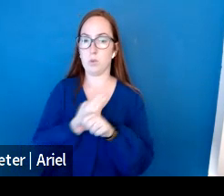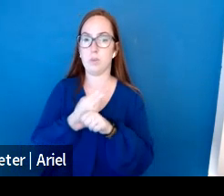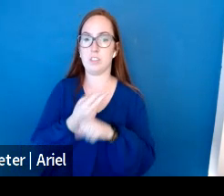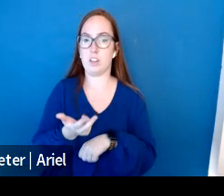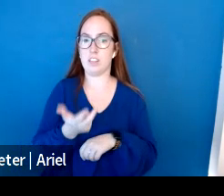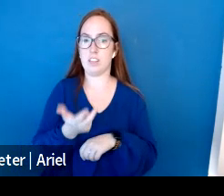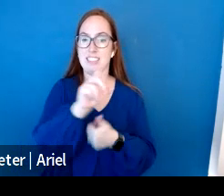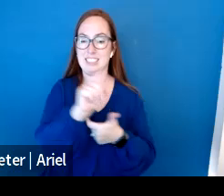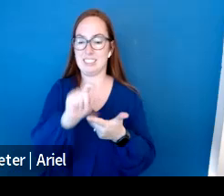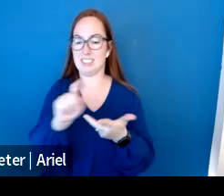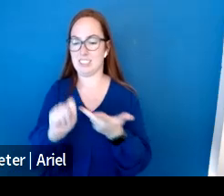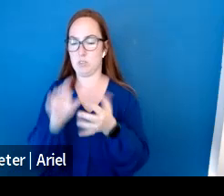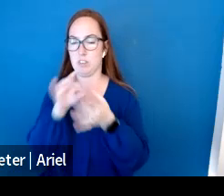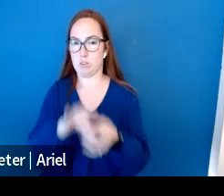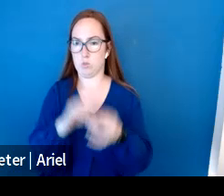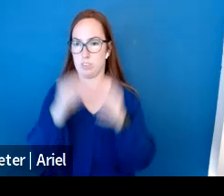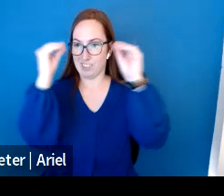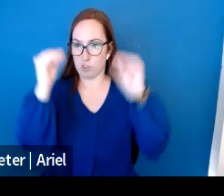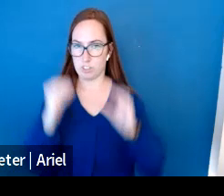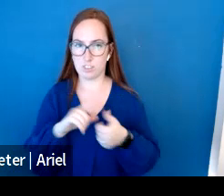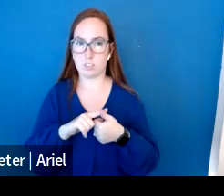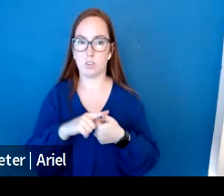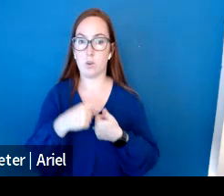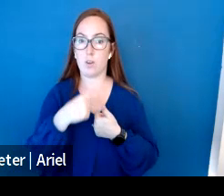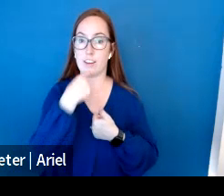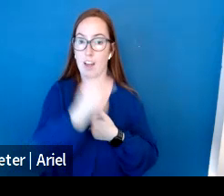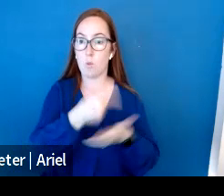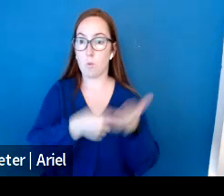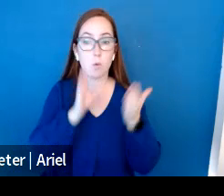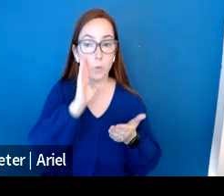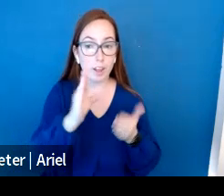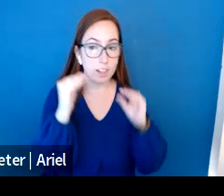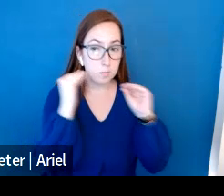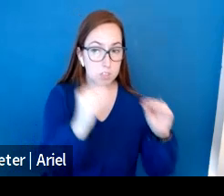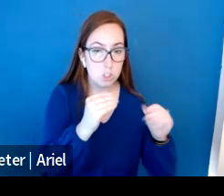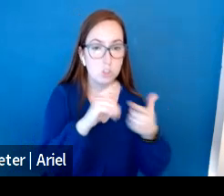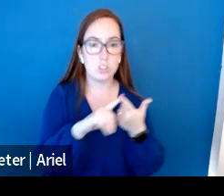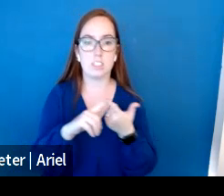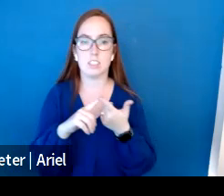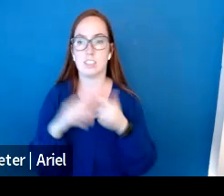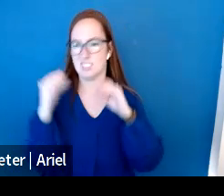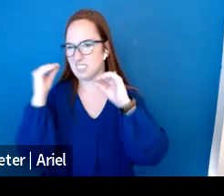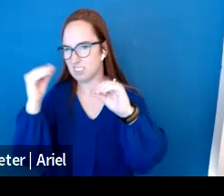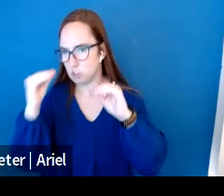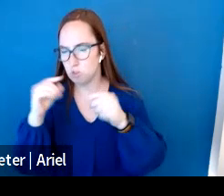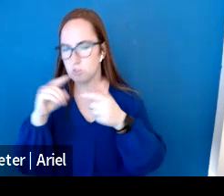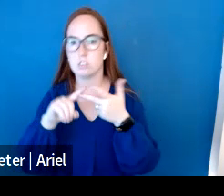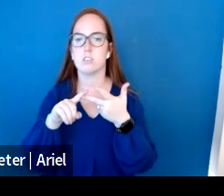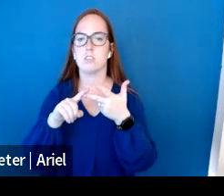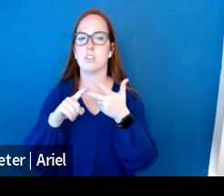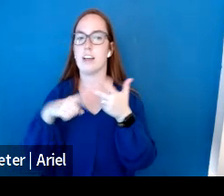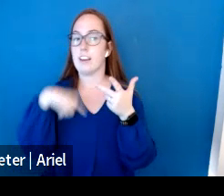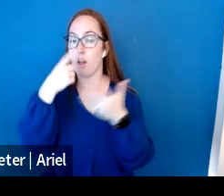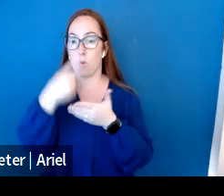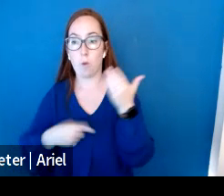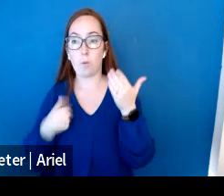taught, tell what was taught, and tell how it can be used. It also builds on,